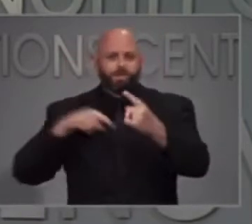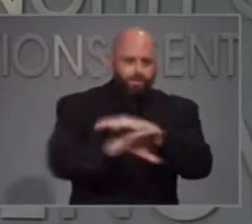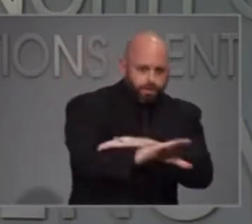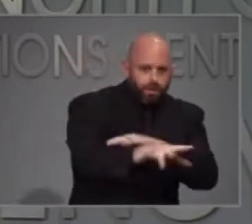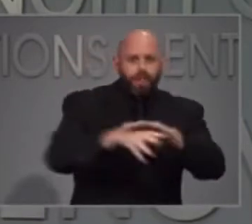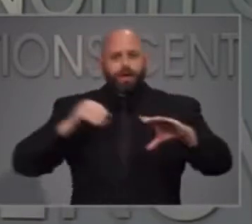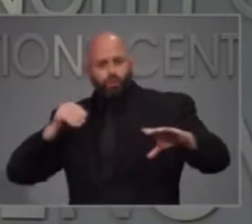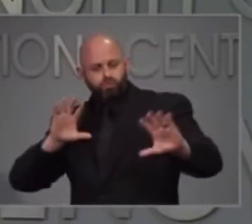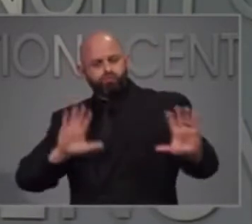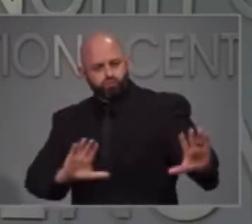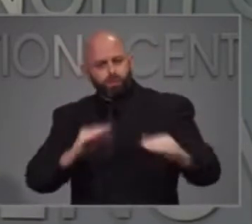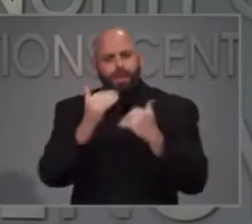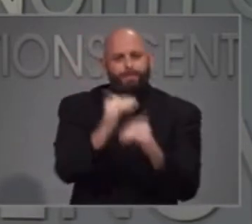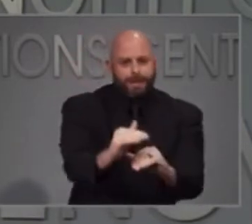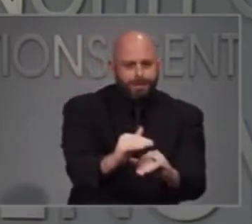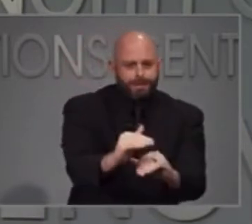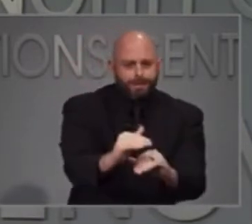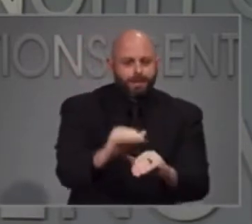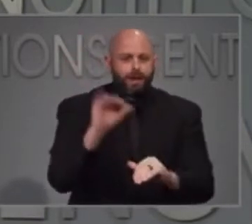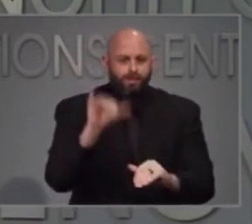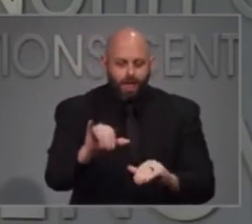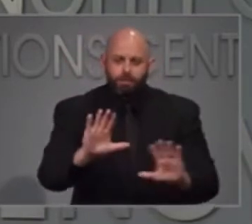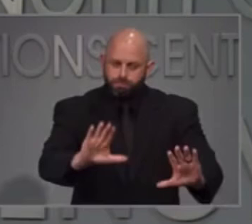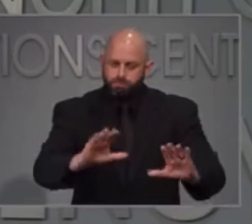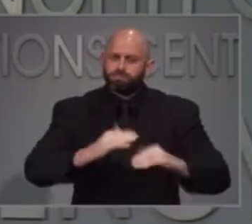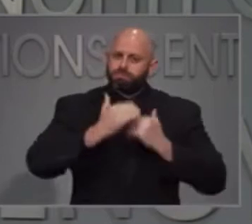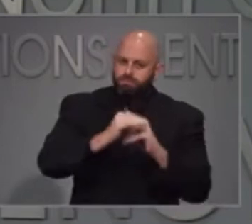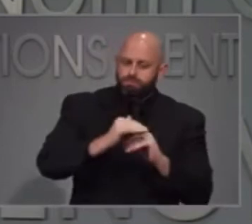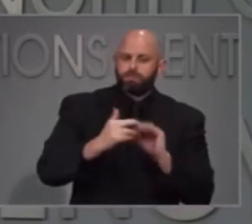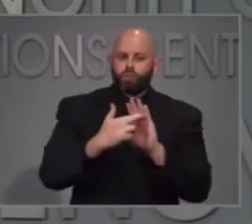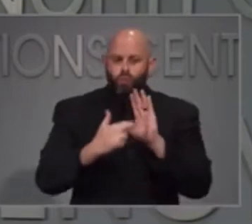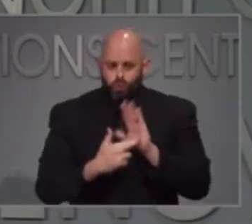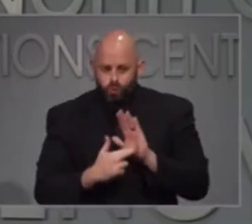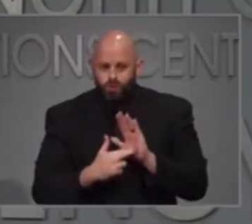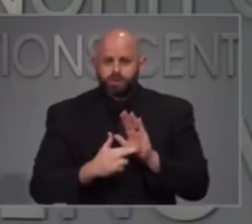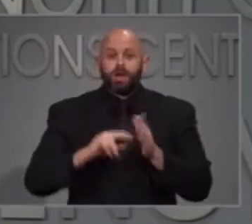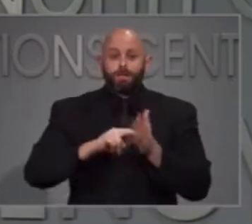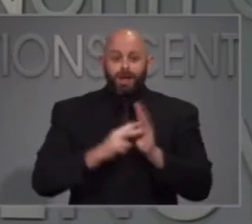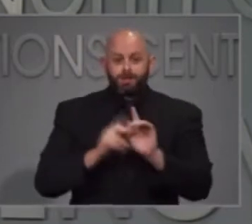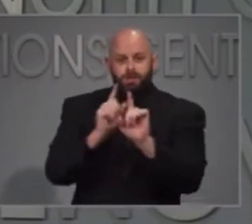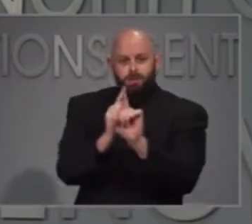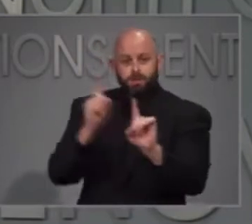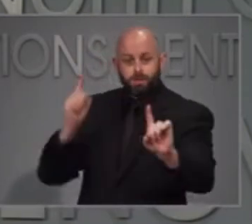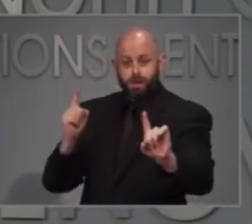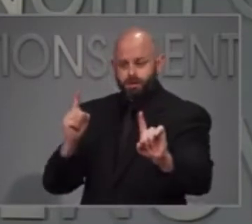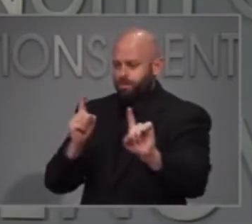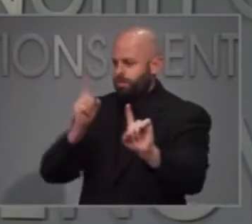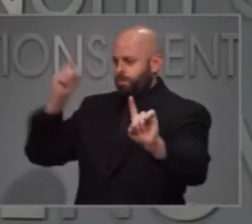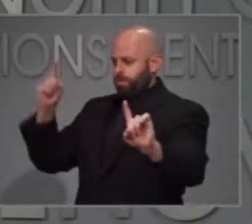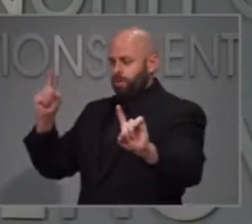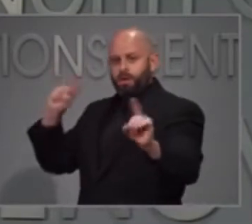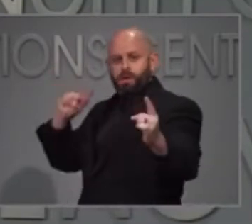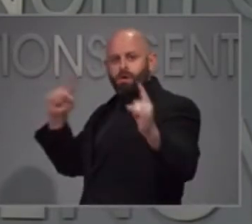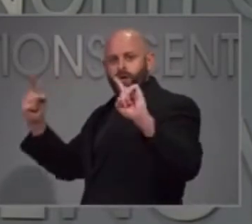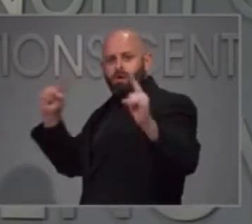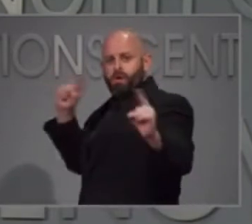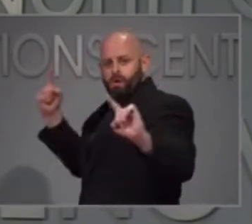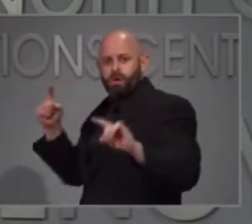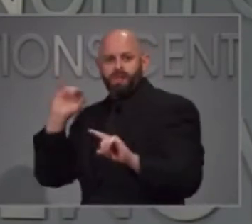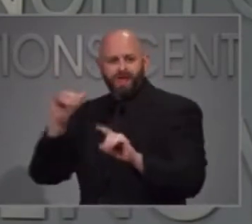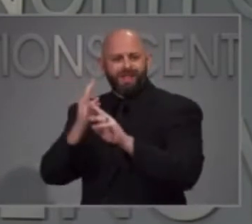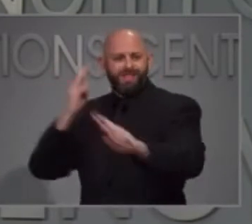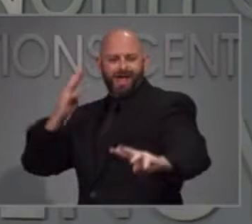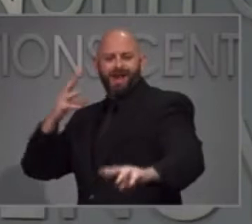set, that you can't let another person in until a person has gone out. And they do have a place for people